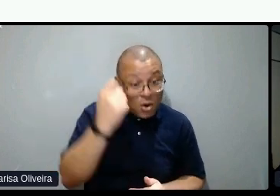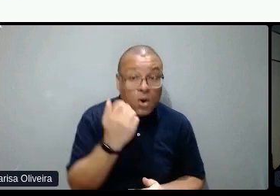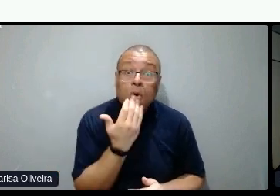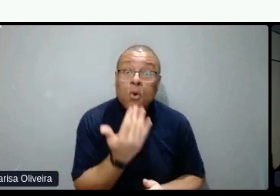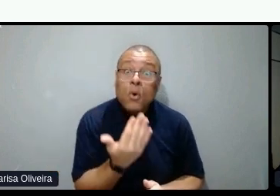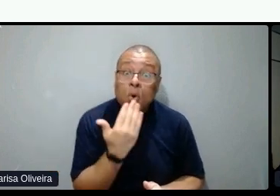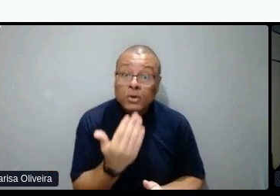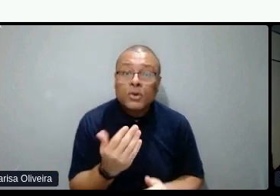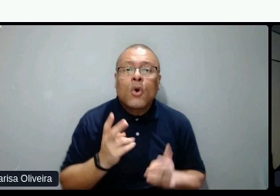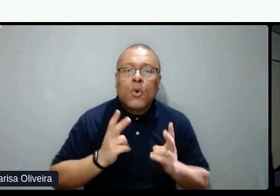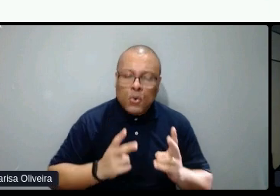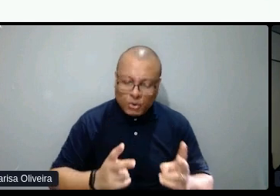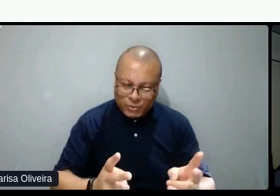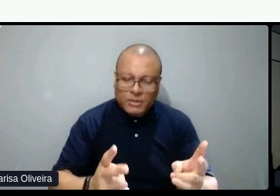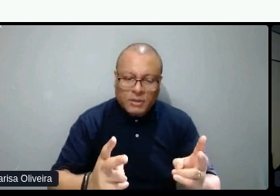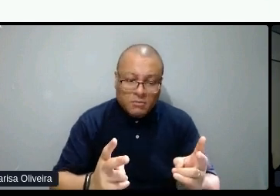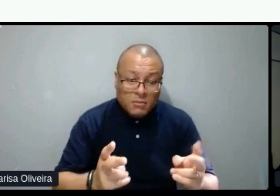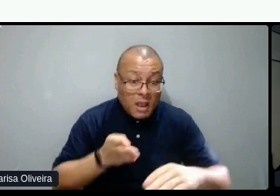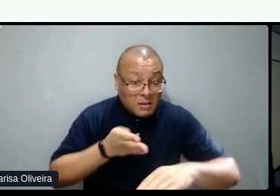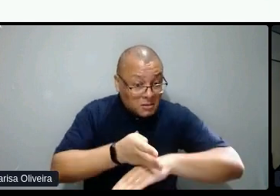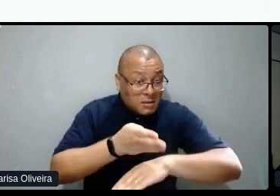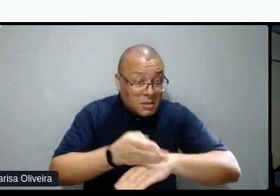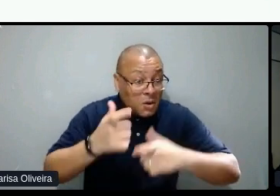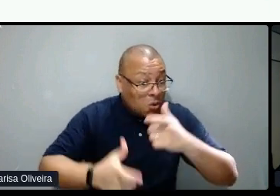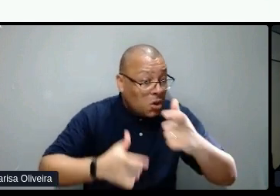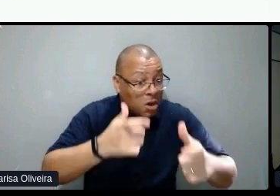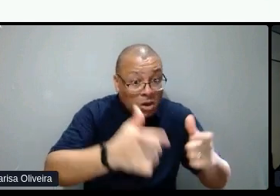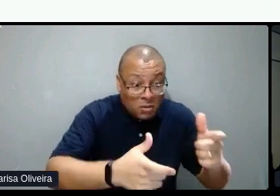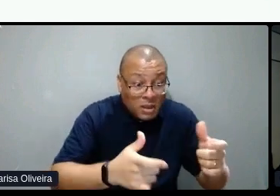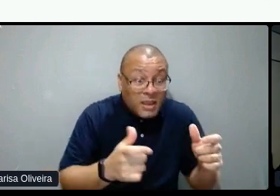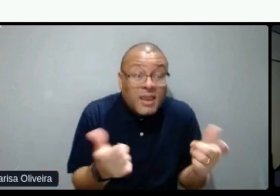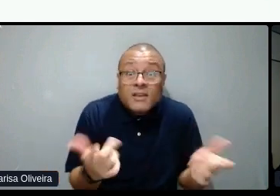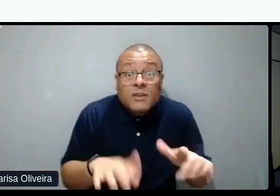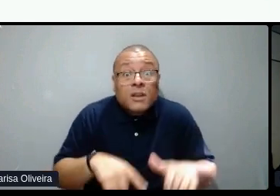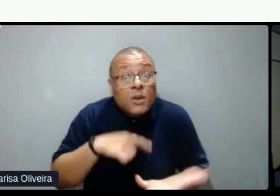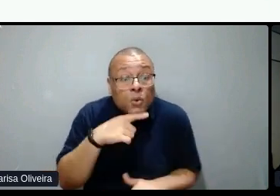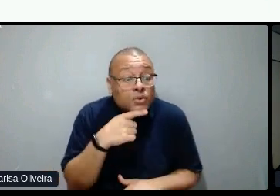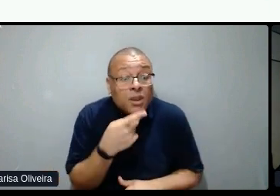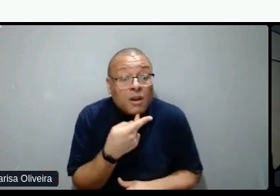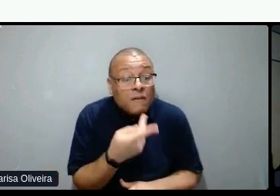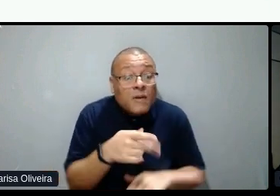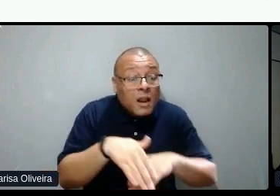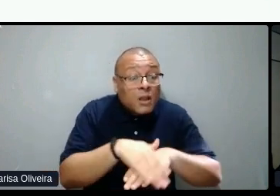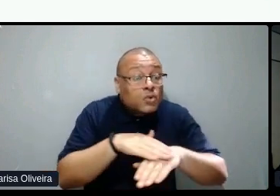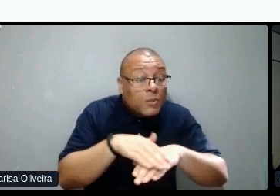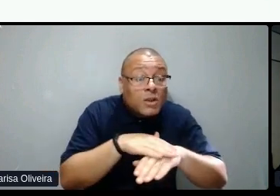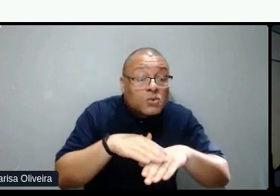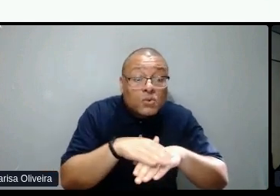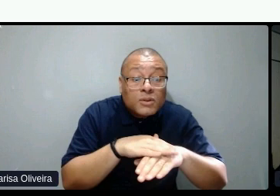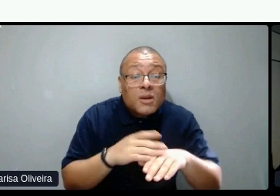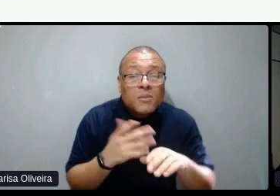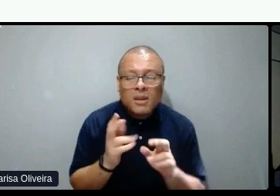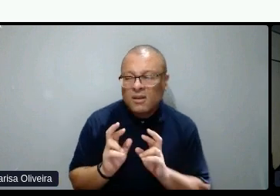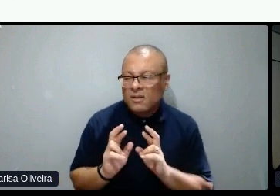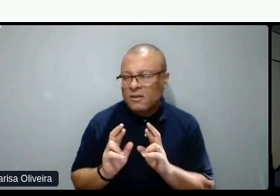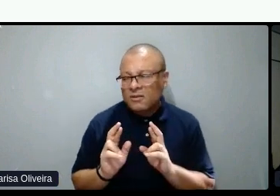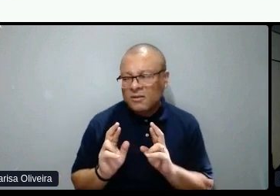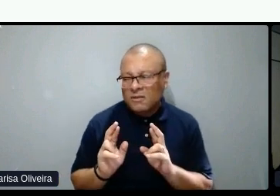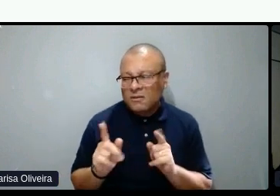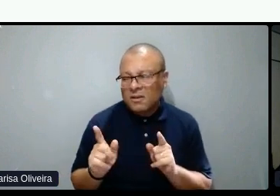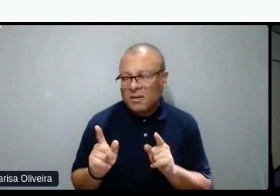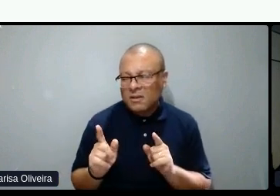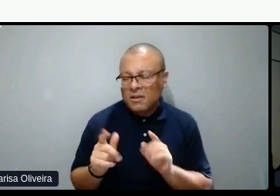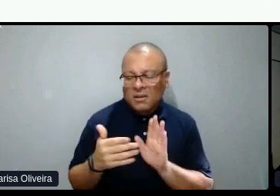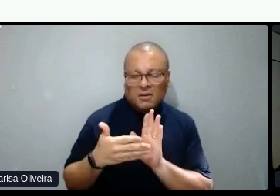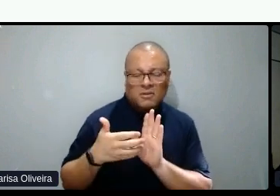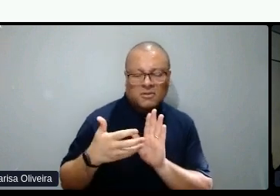go in and buy cameras, it was not targeted at them at all, which meant that because of the difference in the light of the